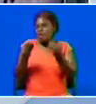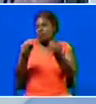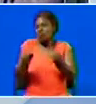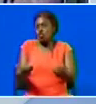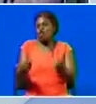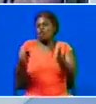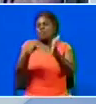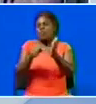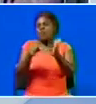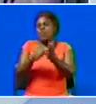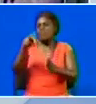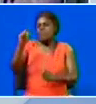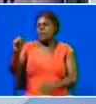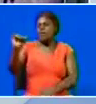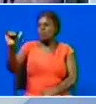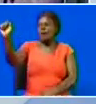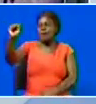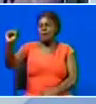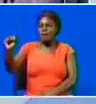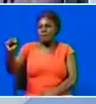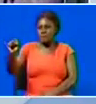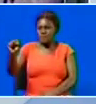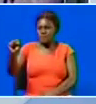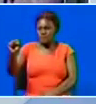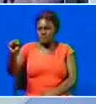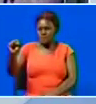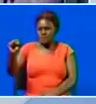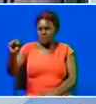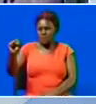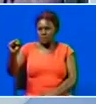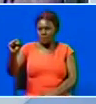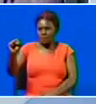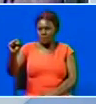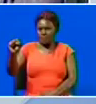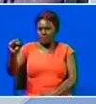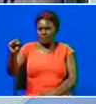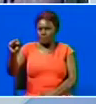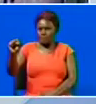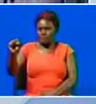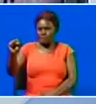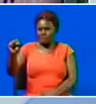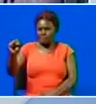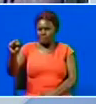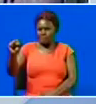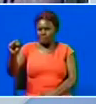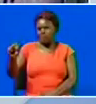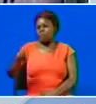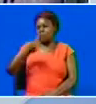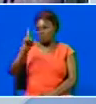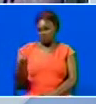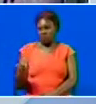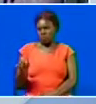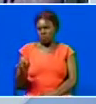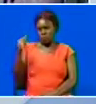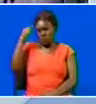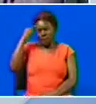faith in the institution that has been riddled by one corruption allegation after the other? That is the question that is on